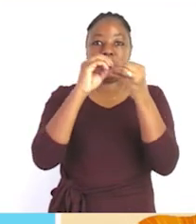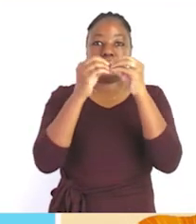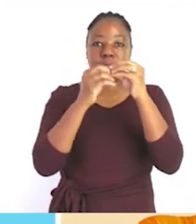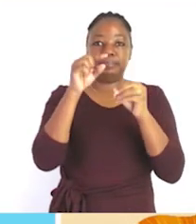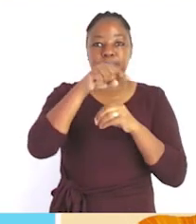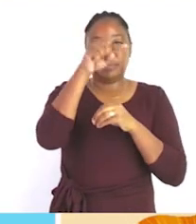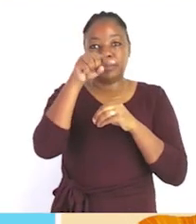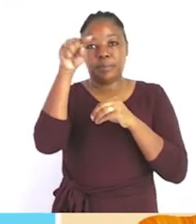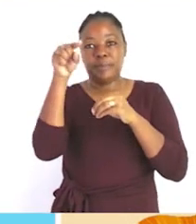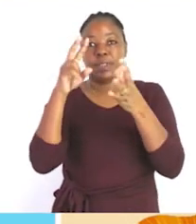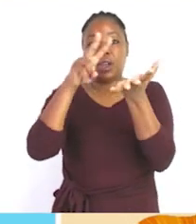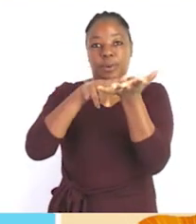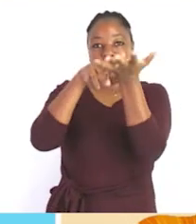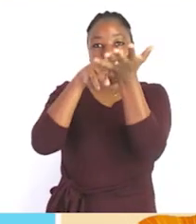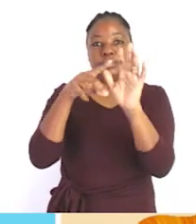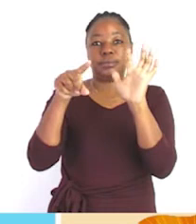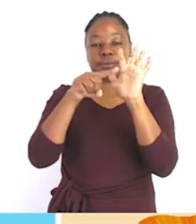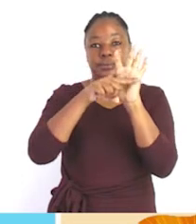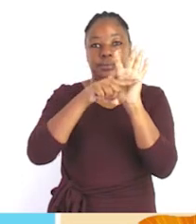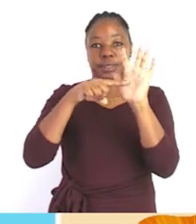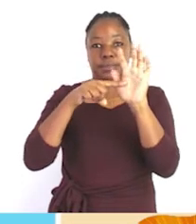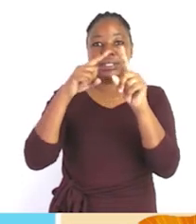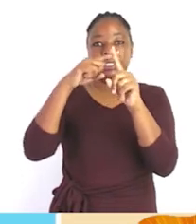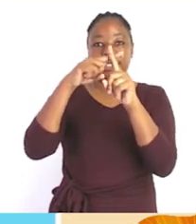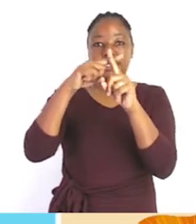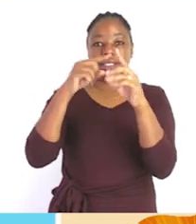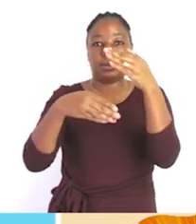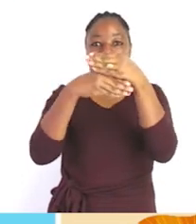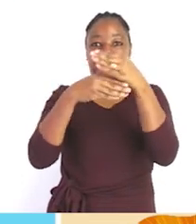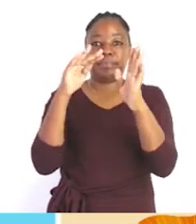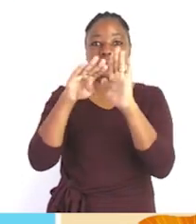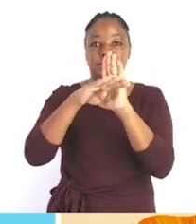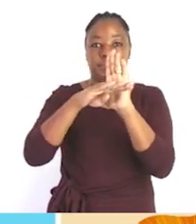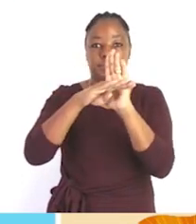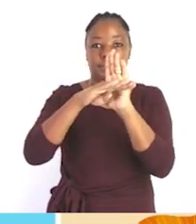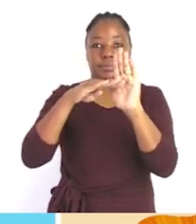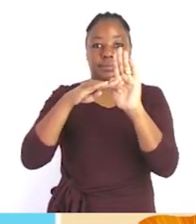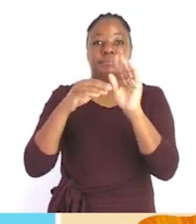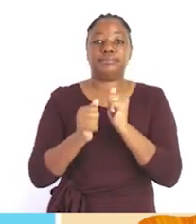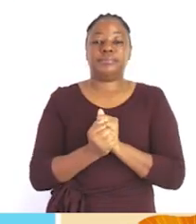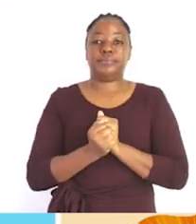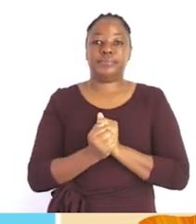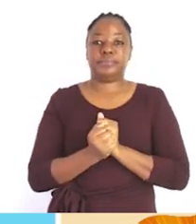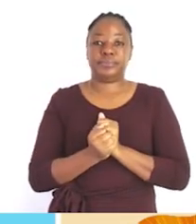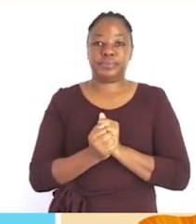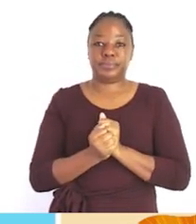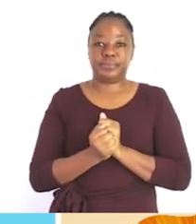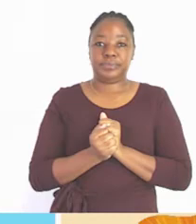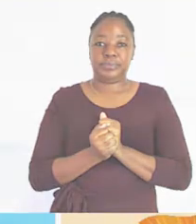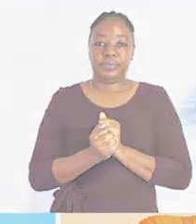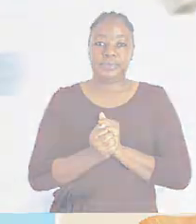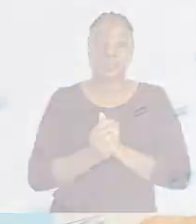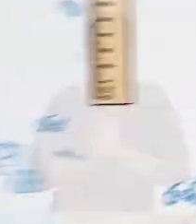order, number patterns, value, addition and subtraction, as well as halving and